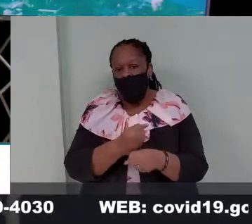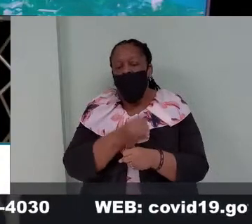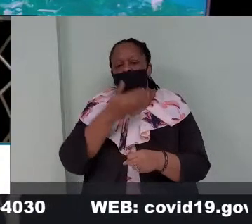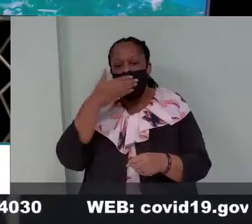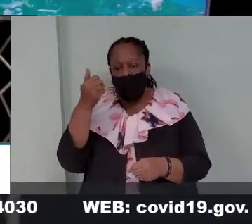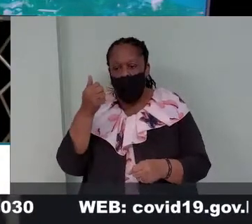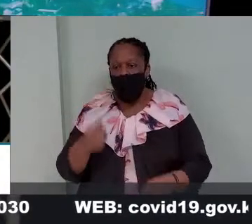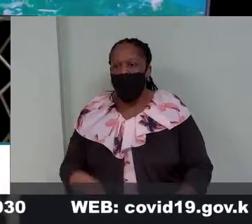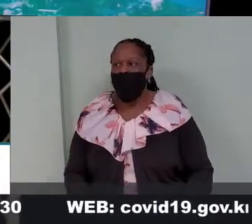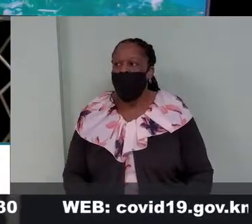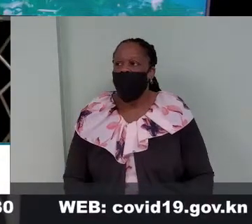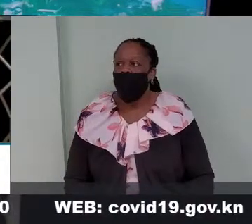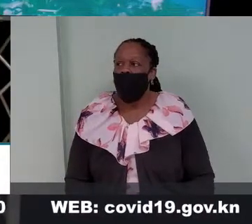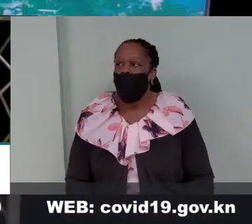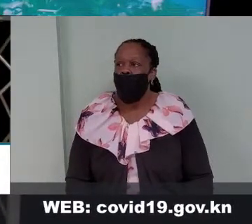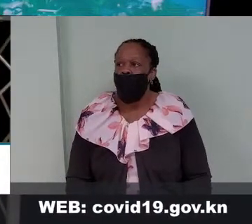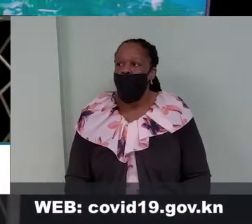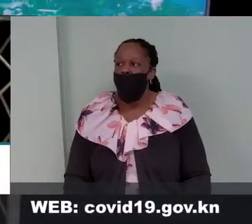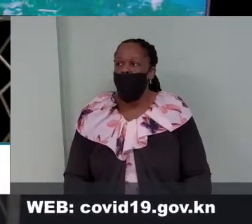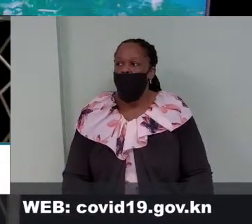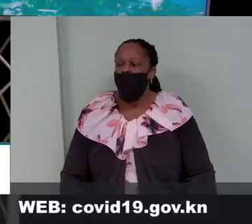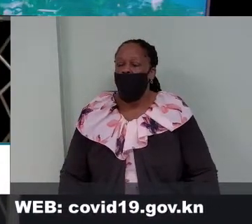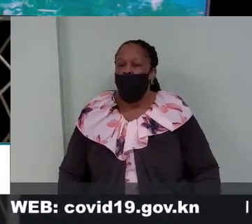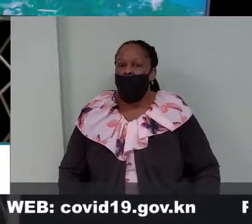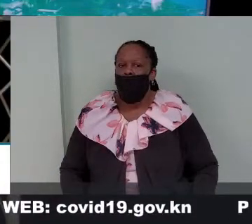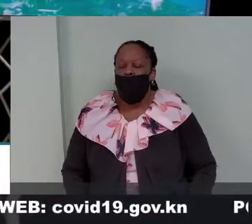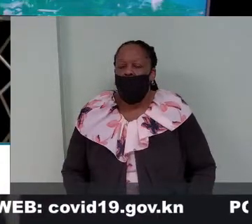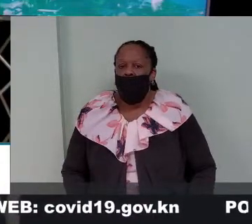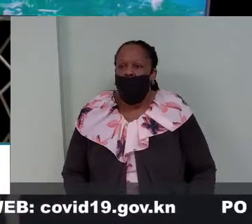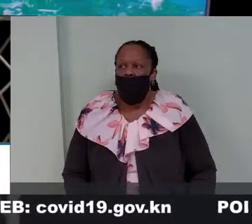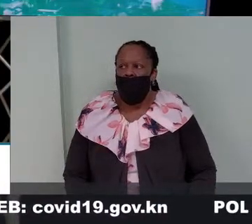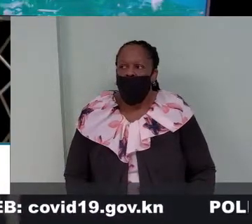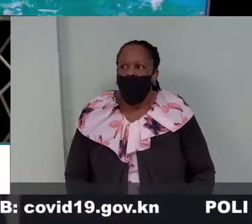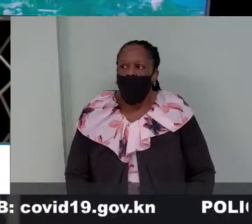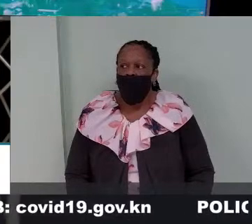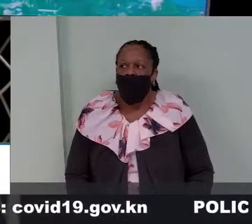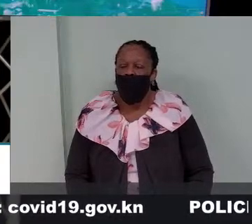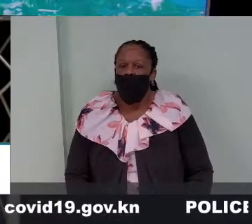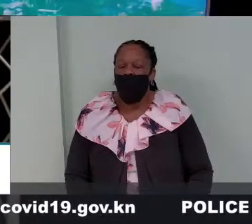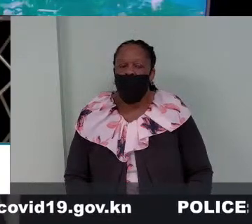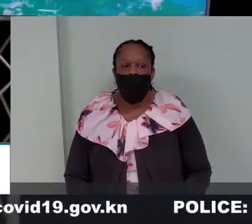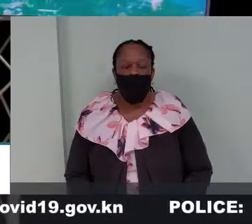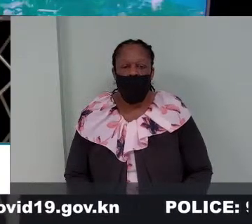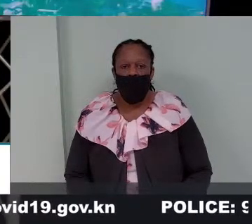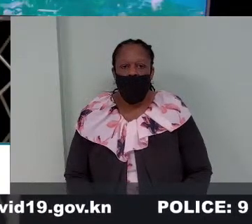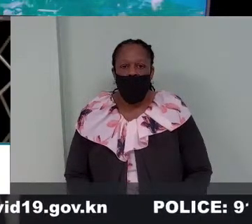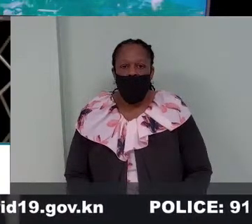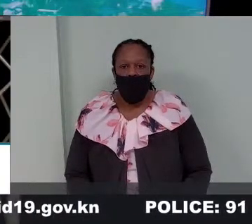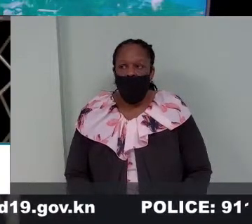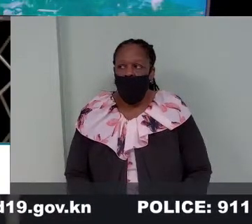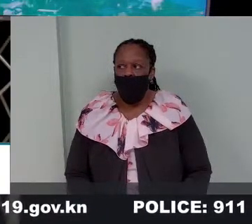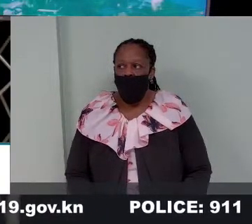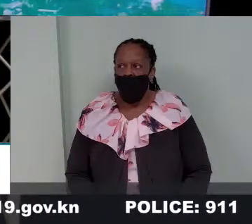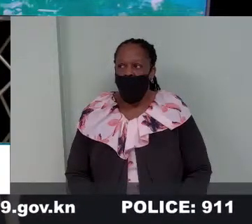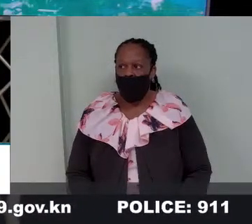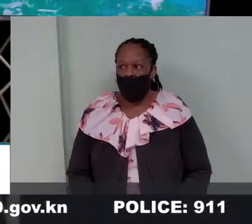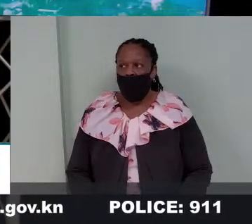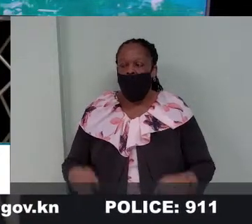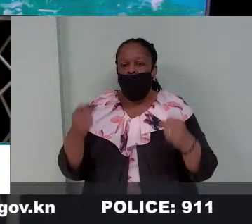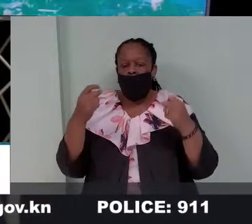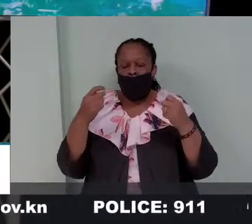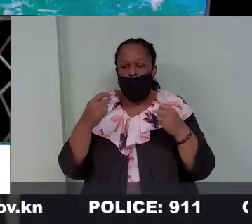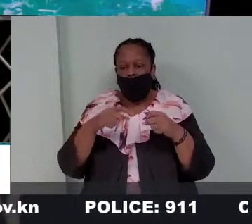area, which was one of the fastest stations on Saturday, persons would have then proceeded to the